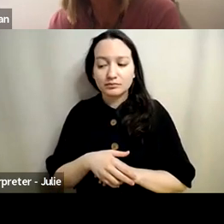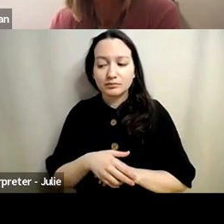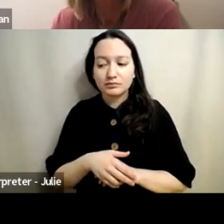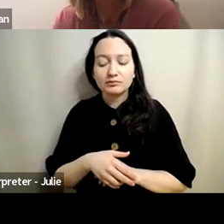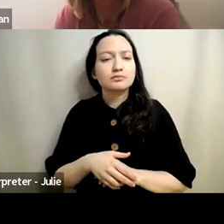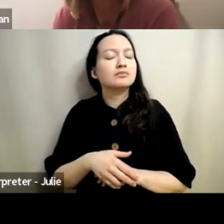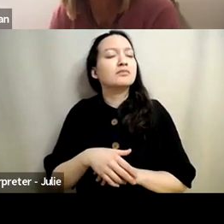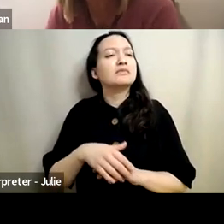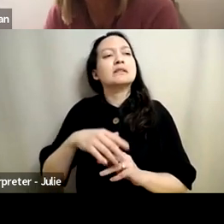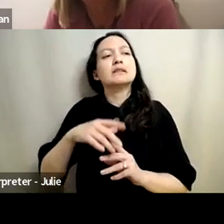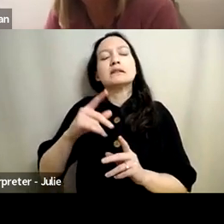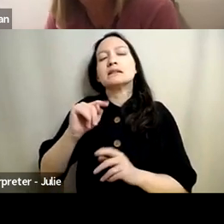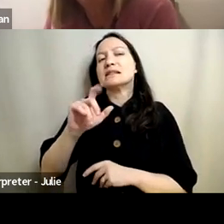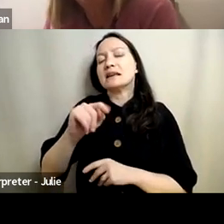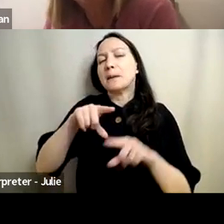Tenant-based rental assistance.